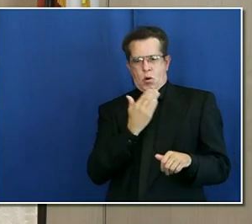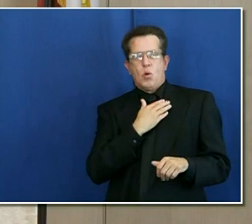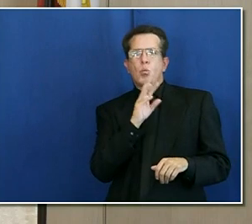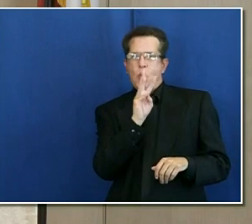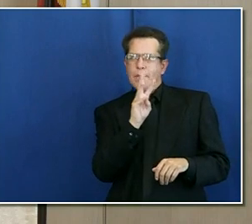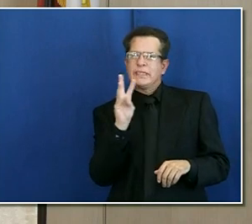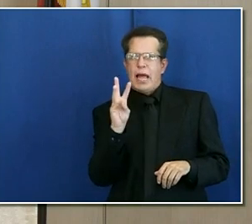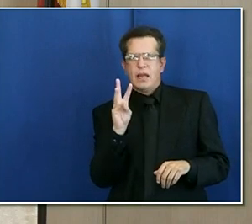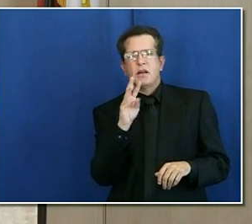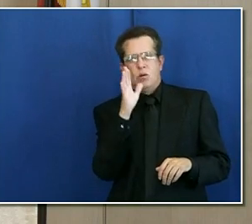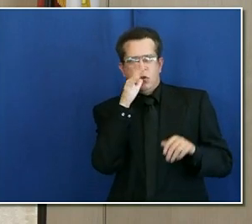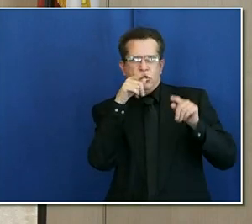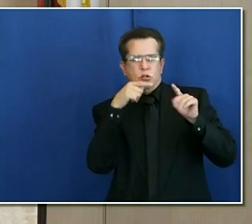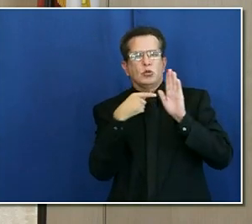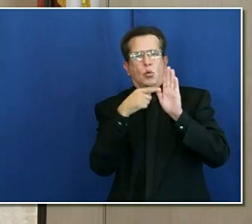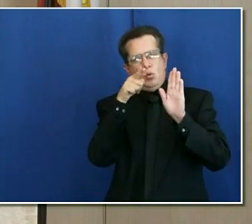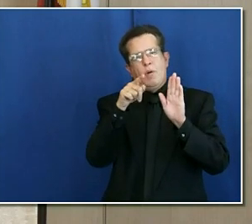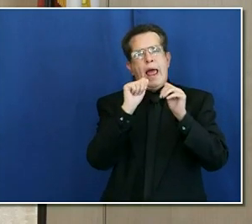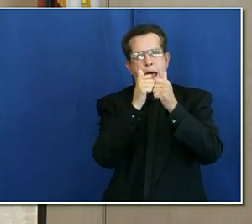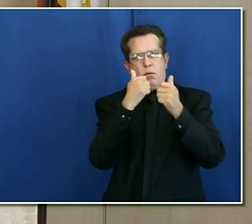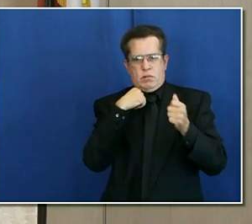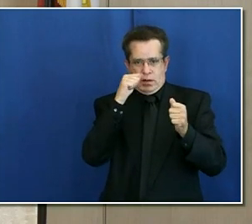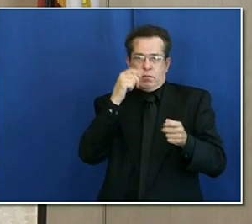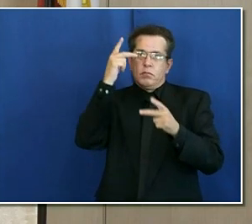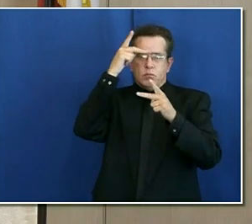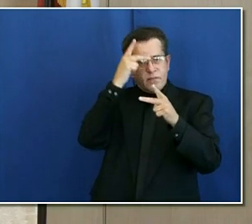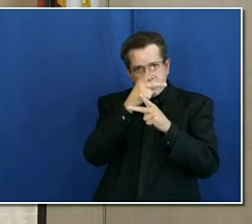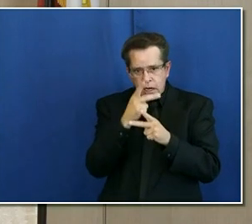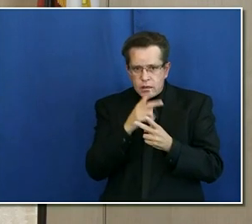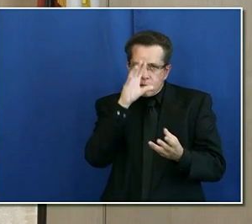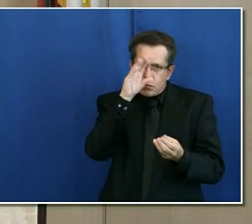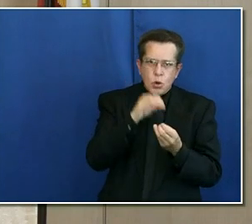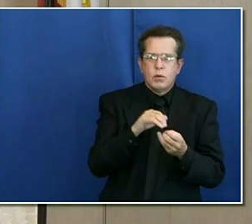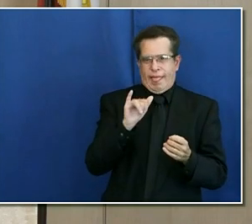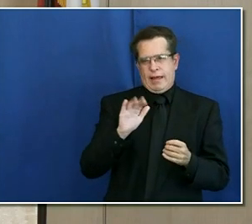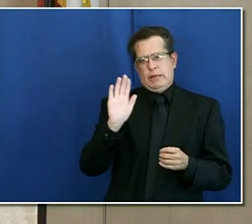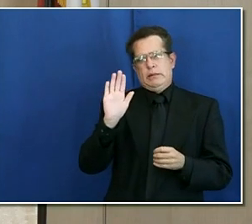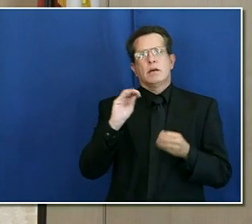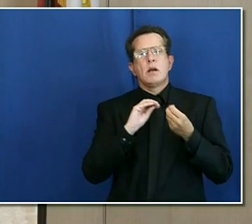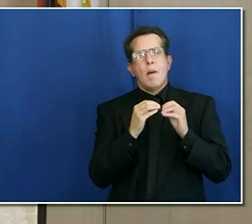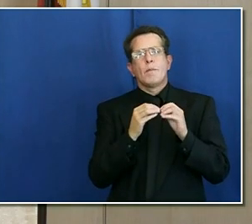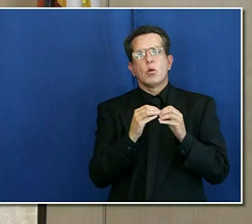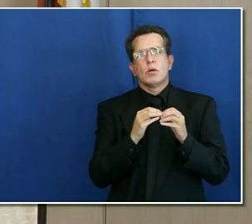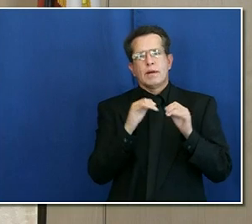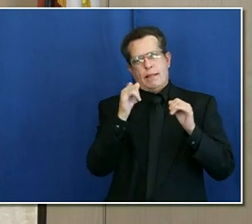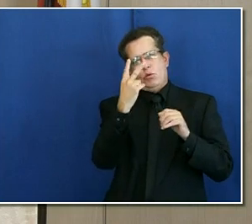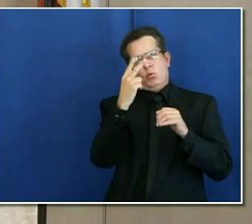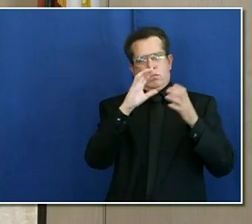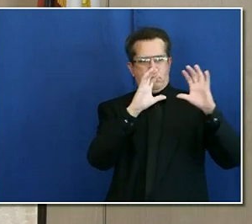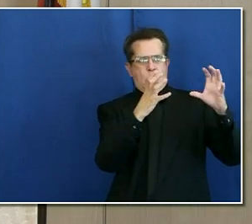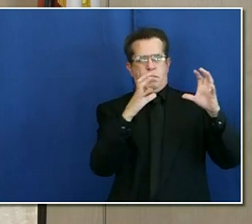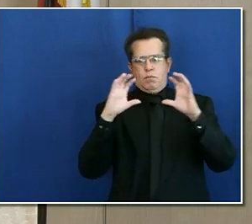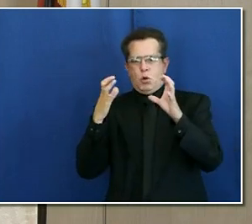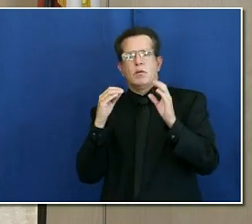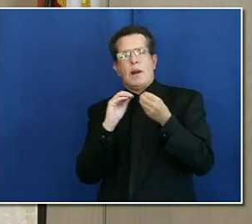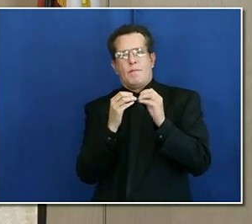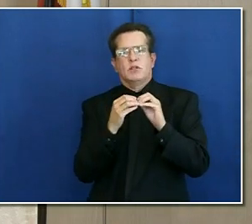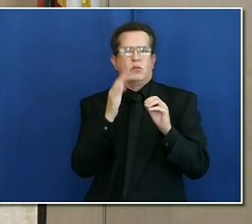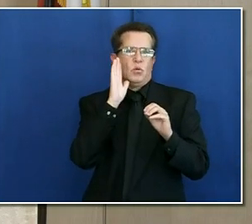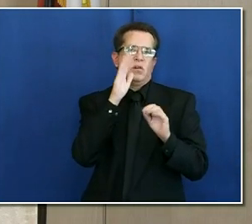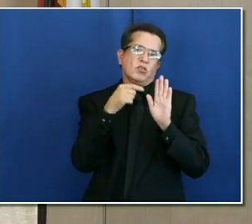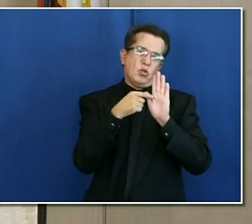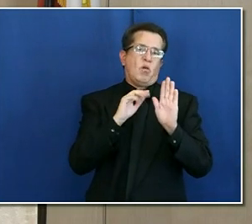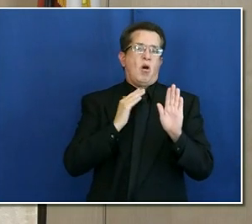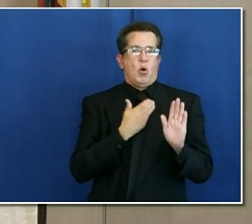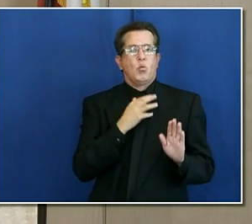can provide you assistance in how to calculate the 2 metrics. Now, many people